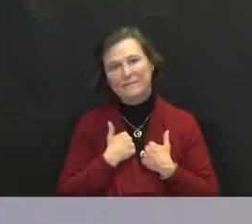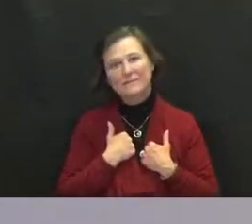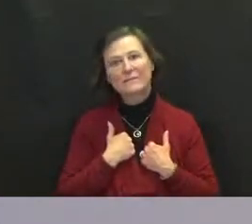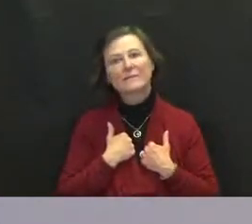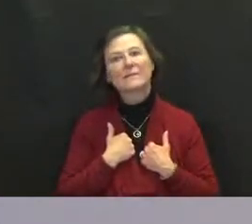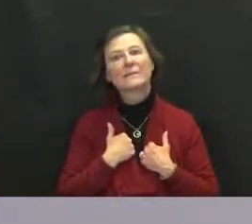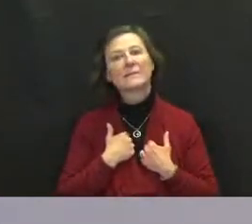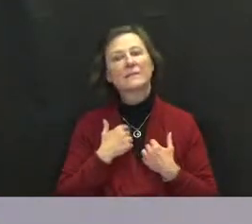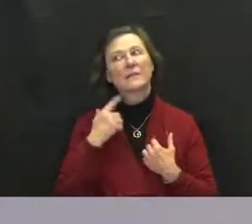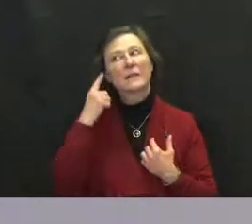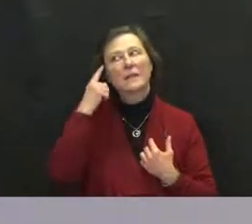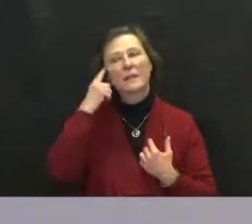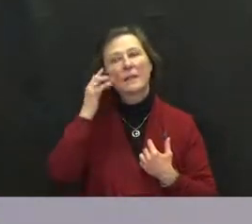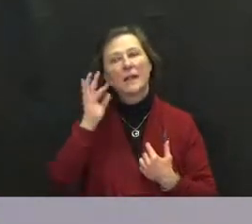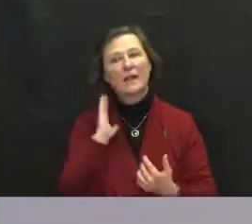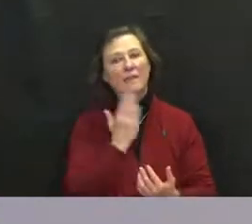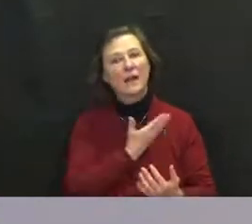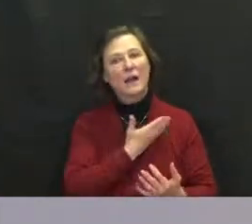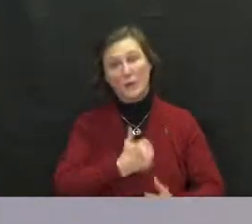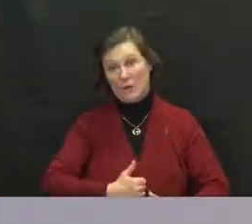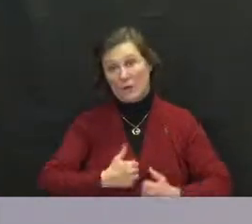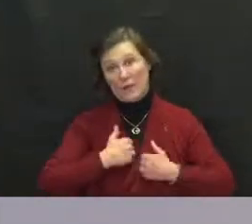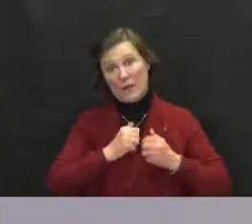Think of our lives together,